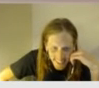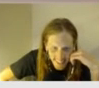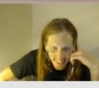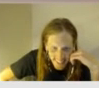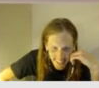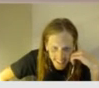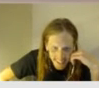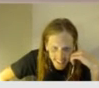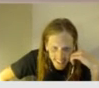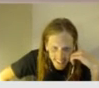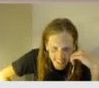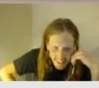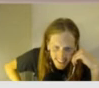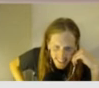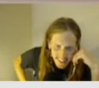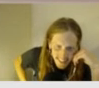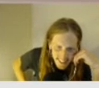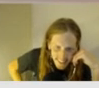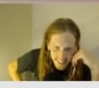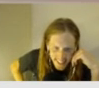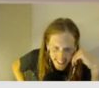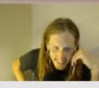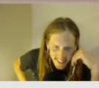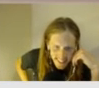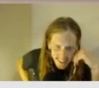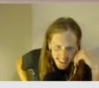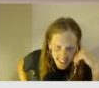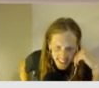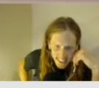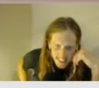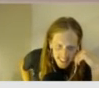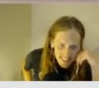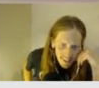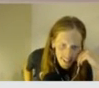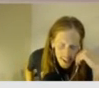so I'll chat them up, you know, let them know that I'm here making some street